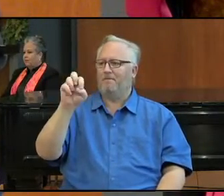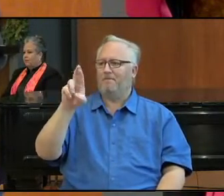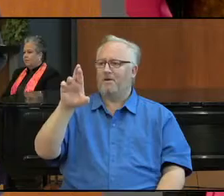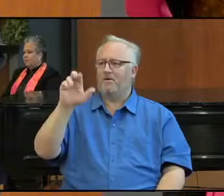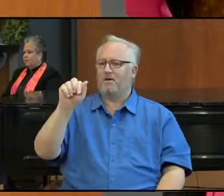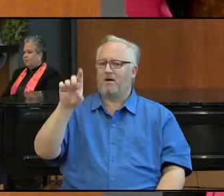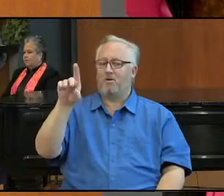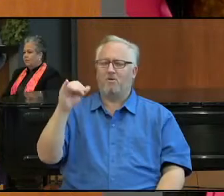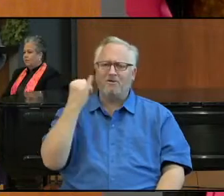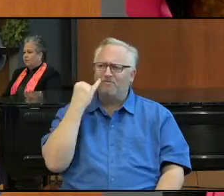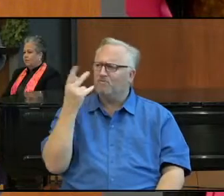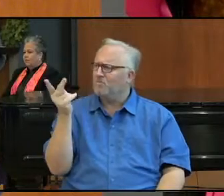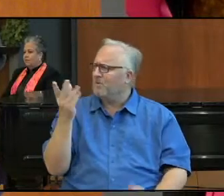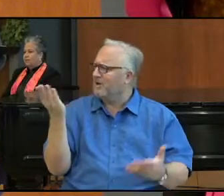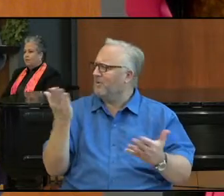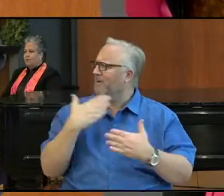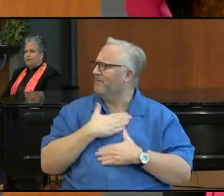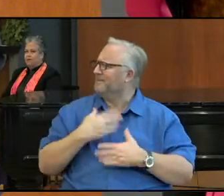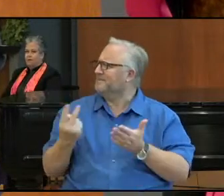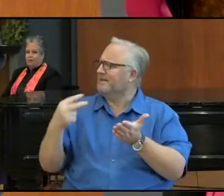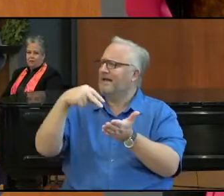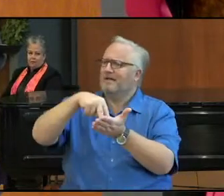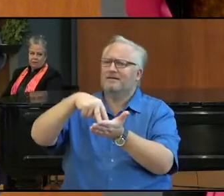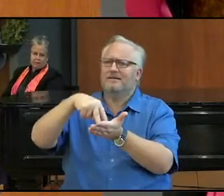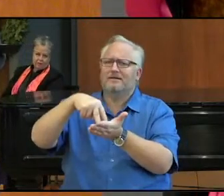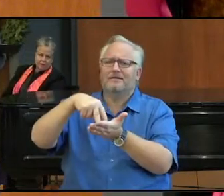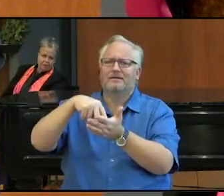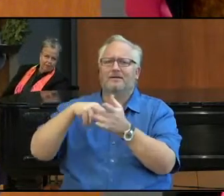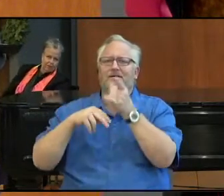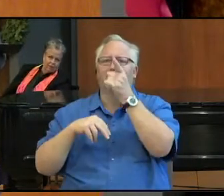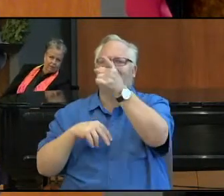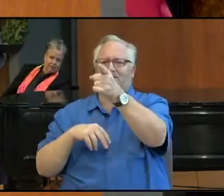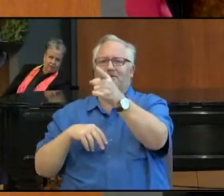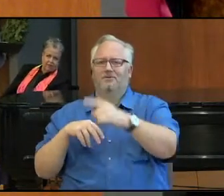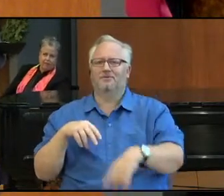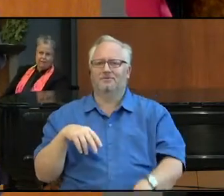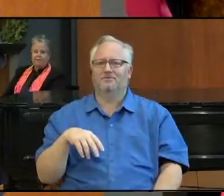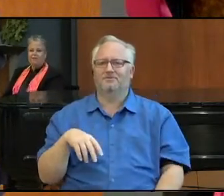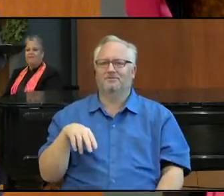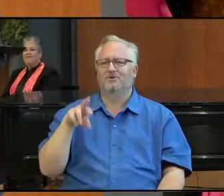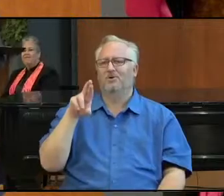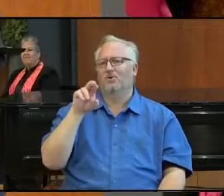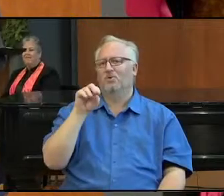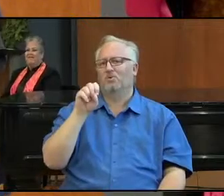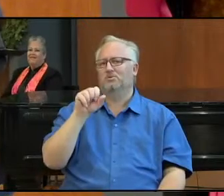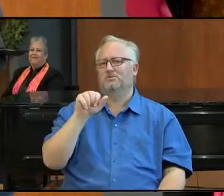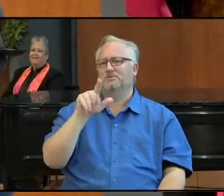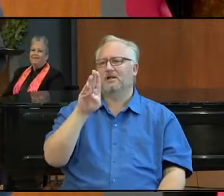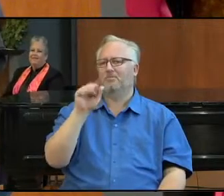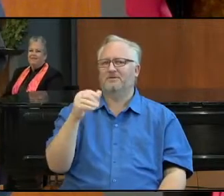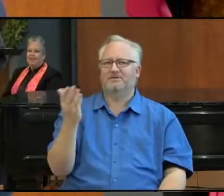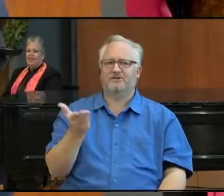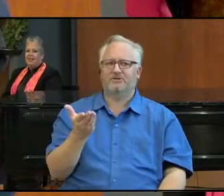Mercado. If you are here, please stand. Rosalba, there you go. Applause.